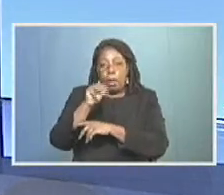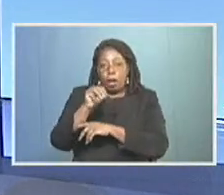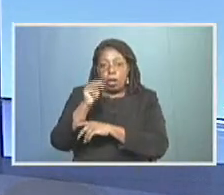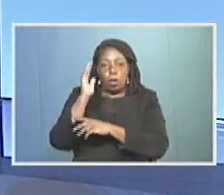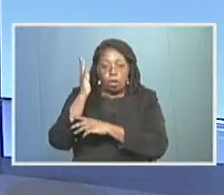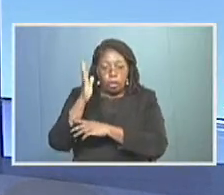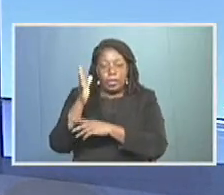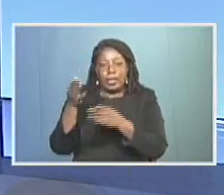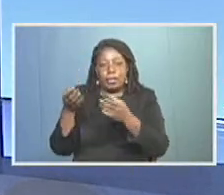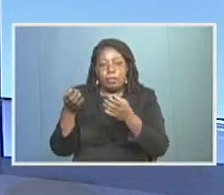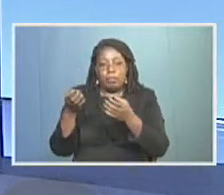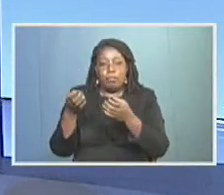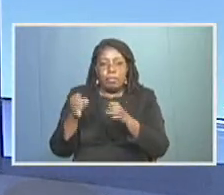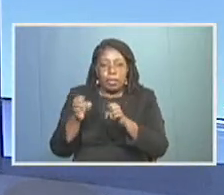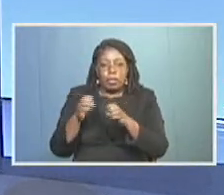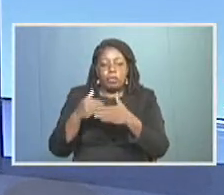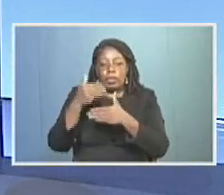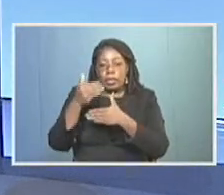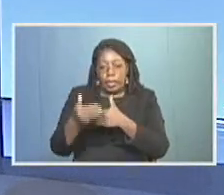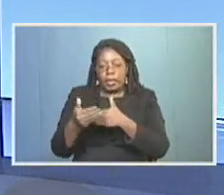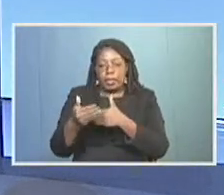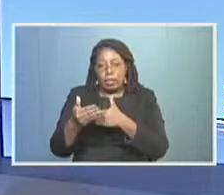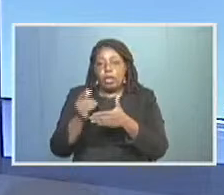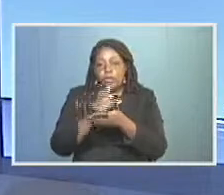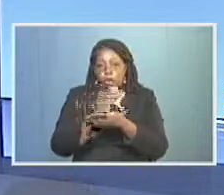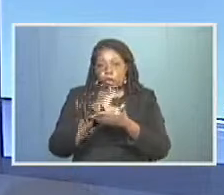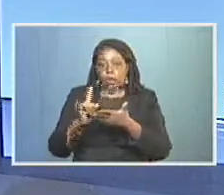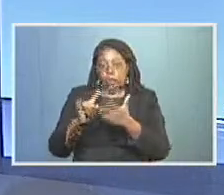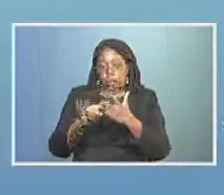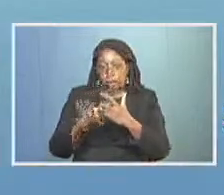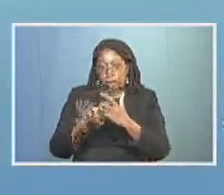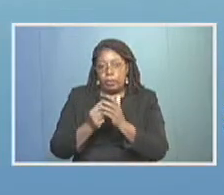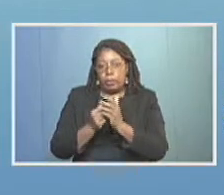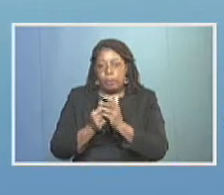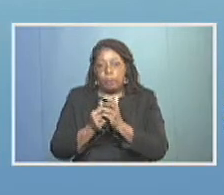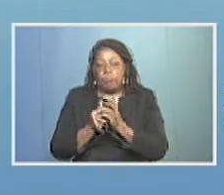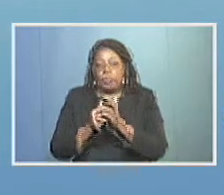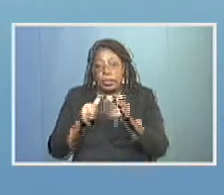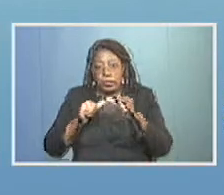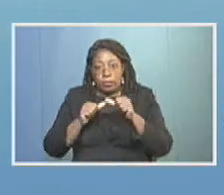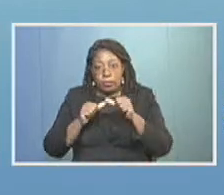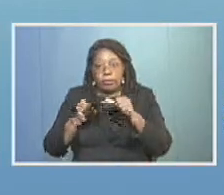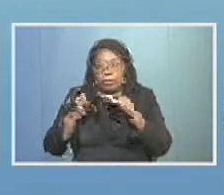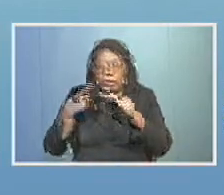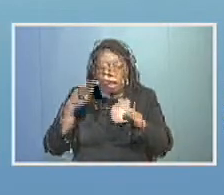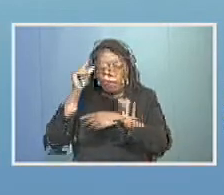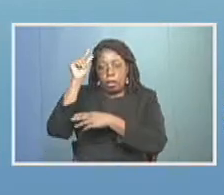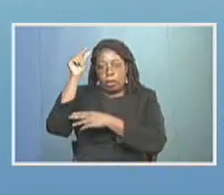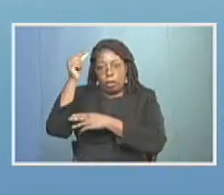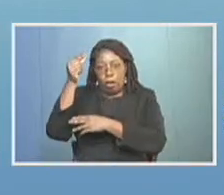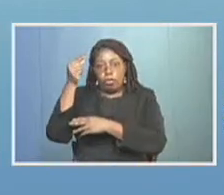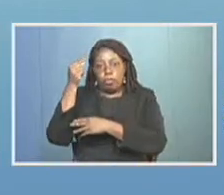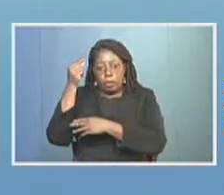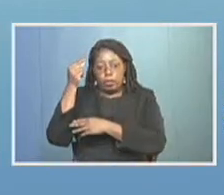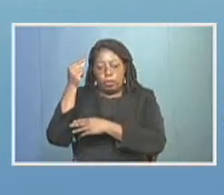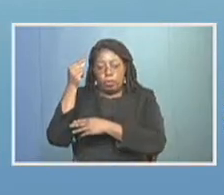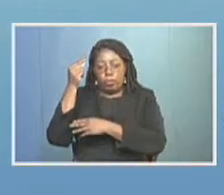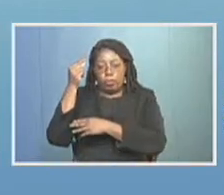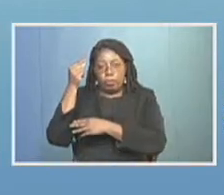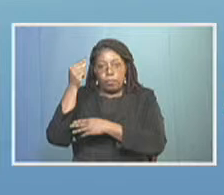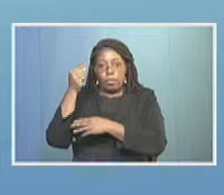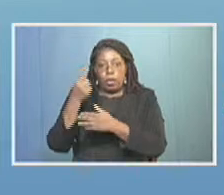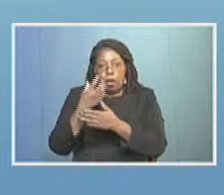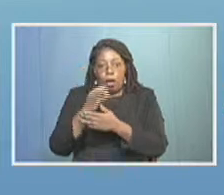is expected within the next few weeks. Well, still ahead, government in clear view